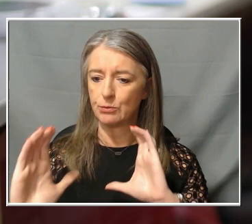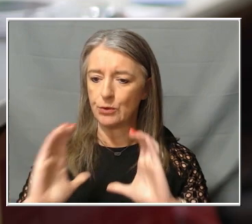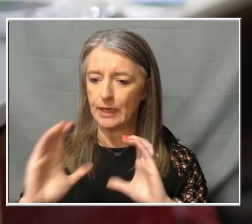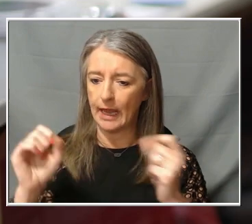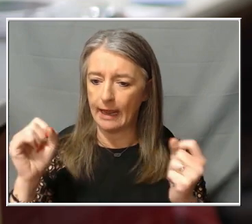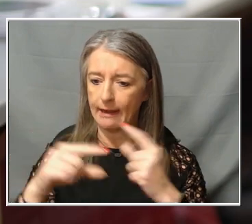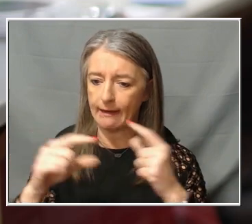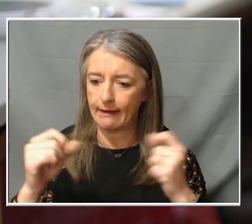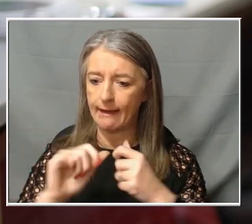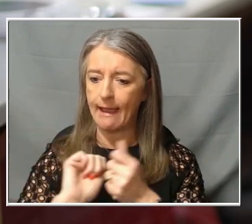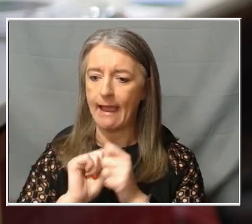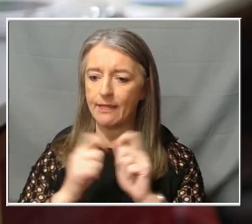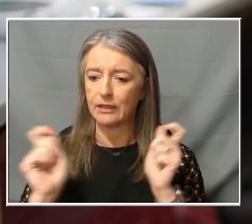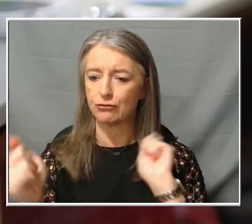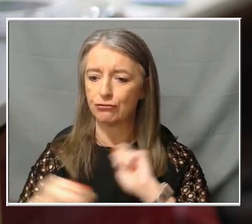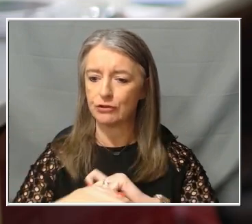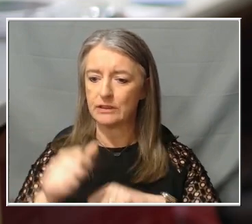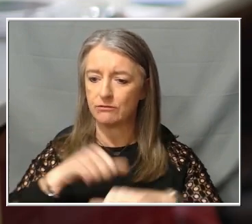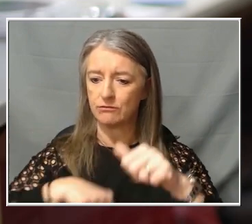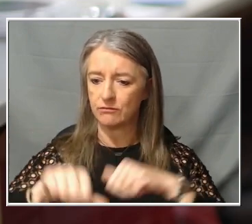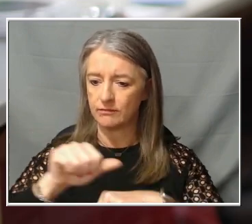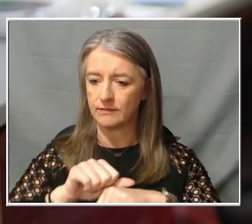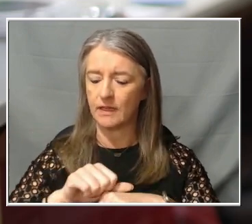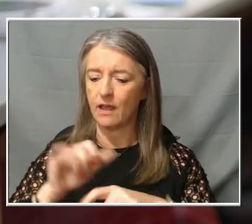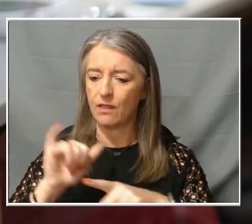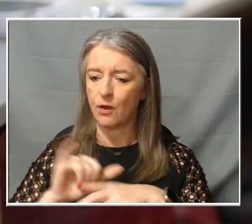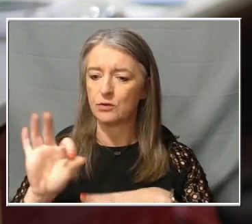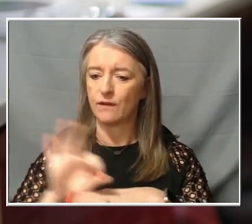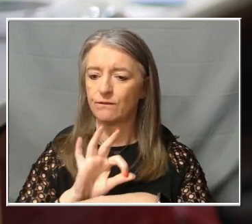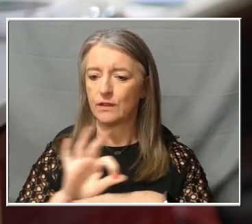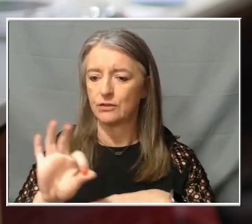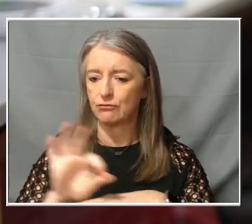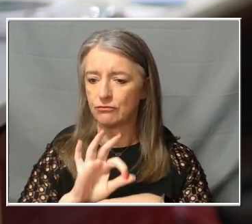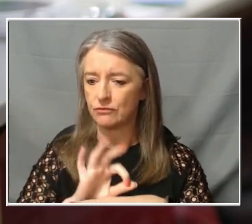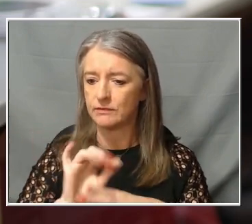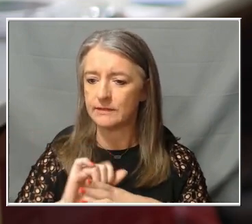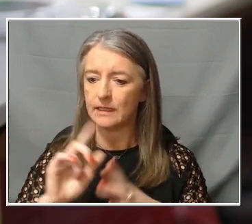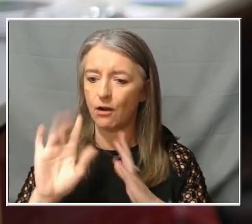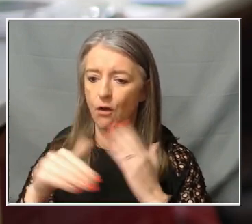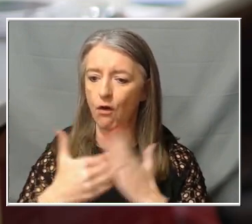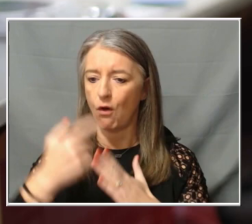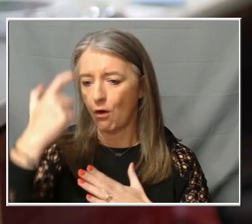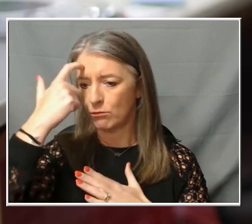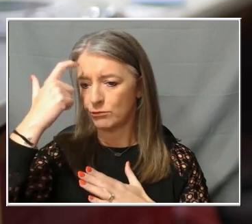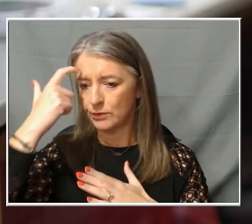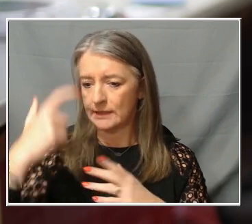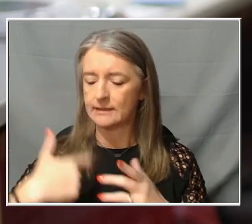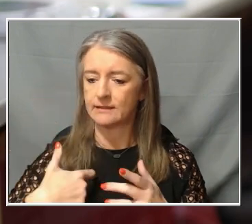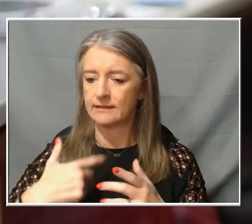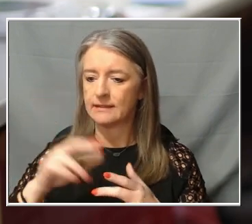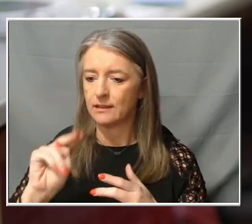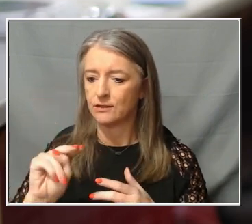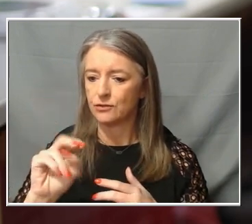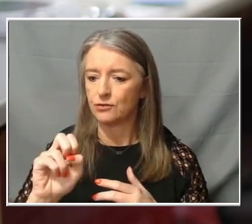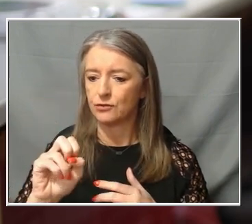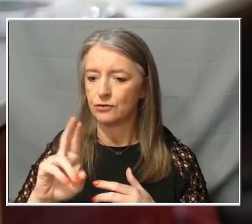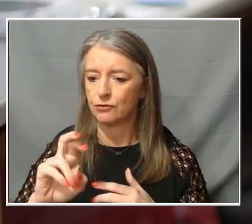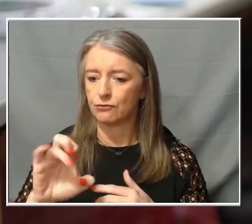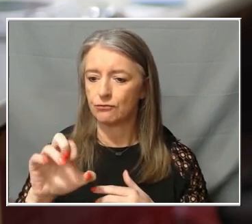change each other. Those are fundamental processes that all brains, if they are made of neuron, must